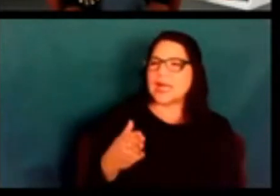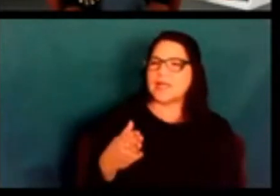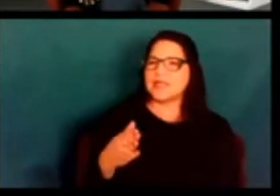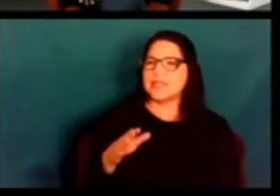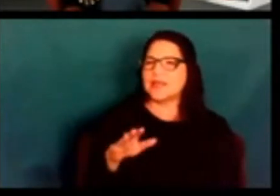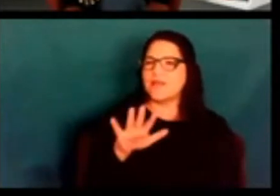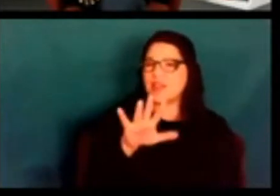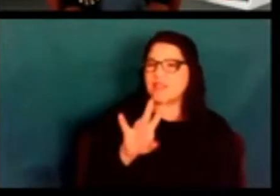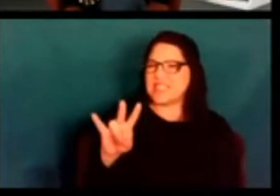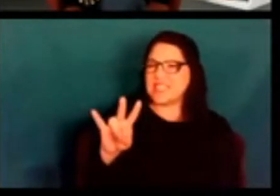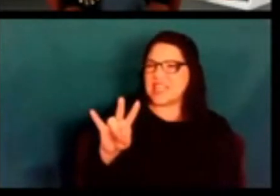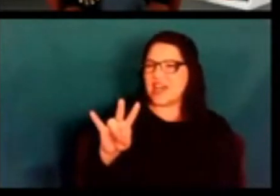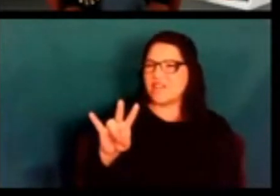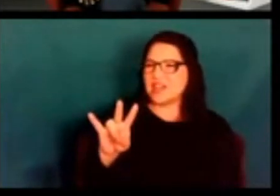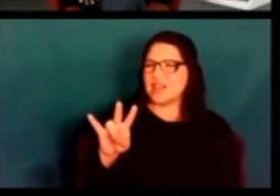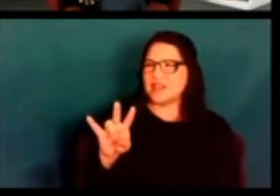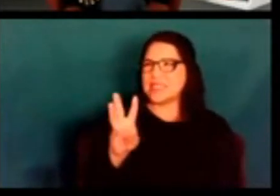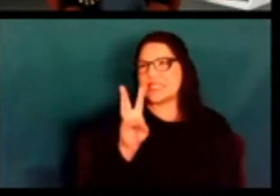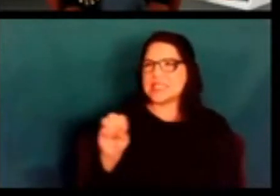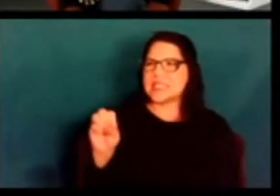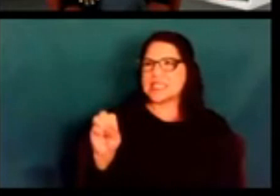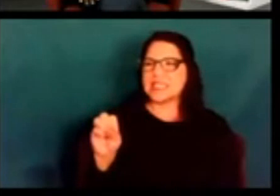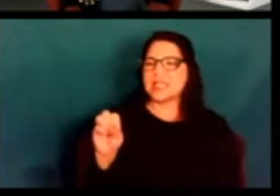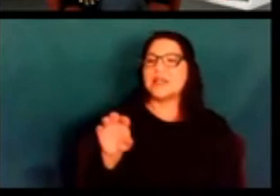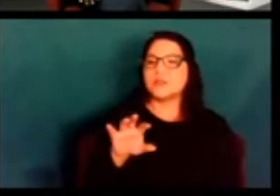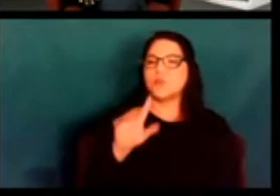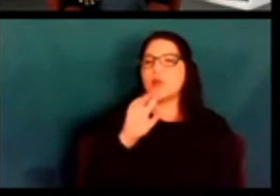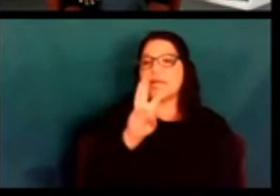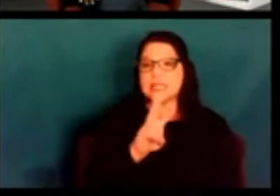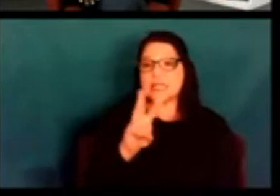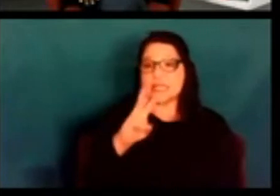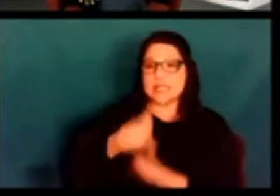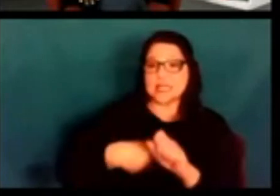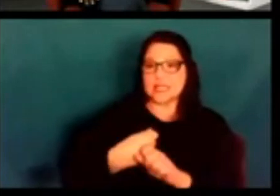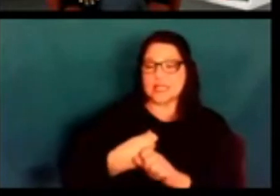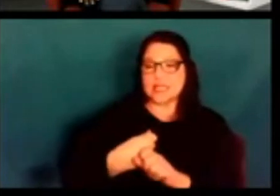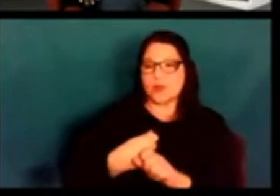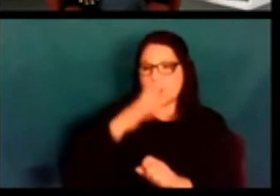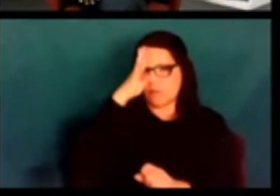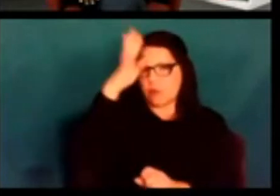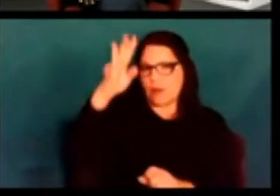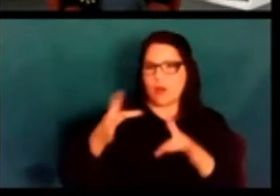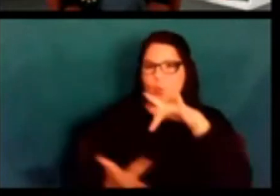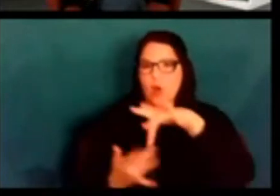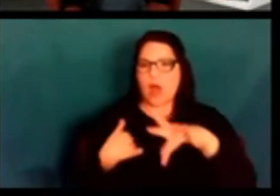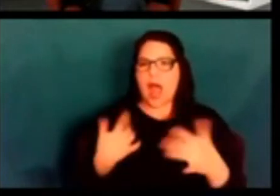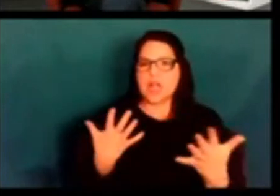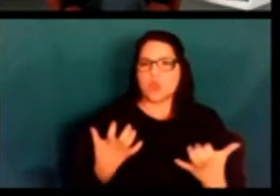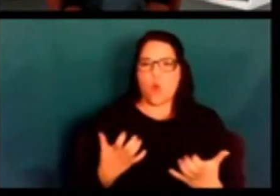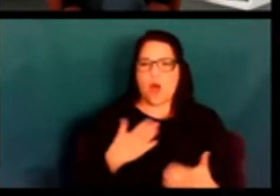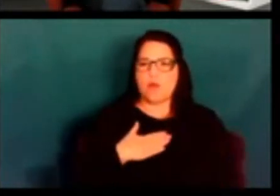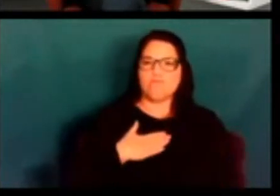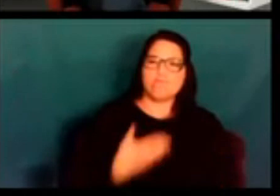1967 57 and 60 and 50 and 66, we came out with the record called I Just Want to